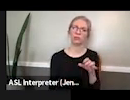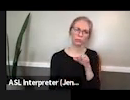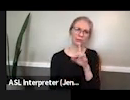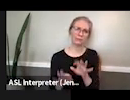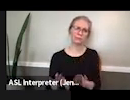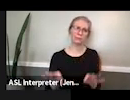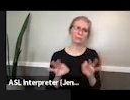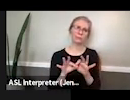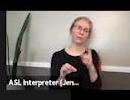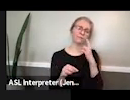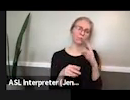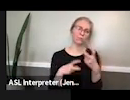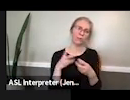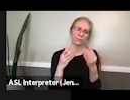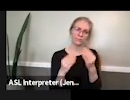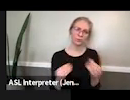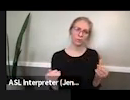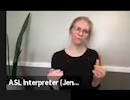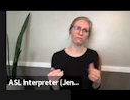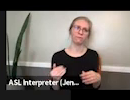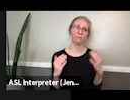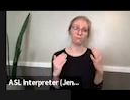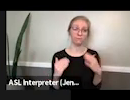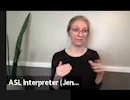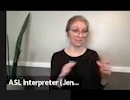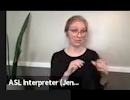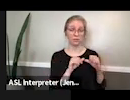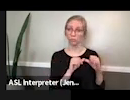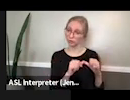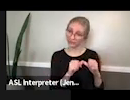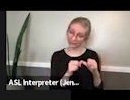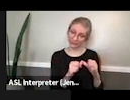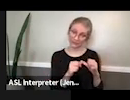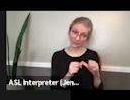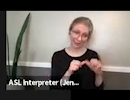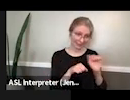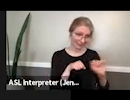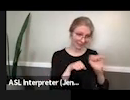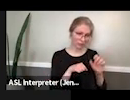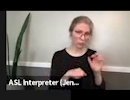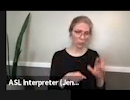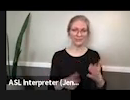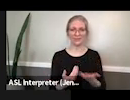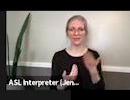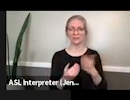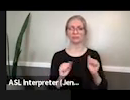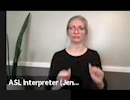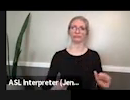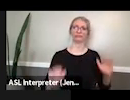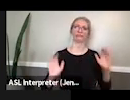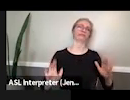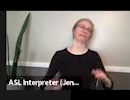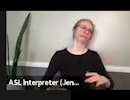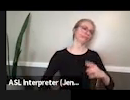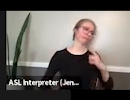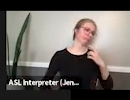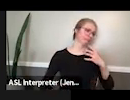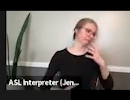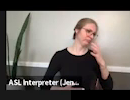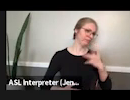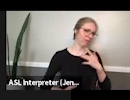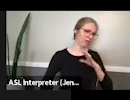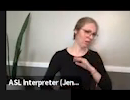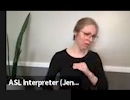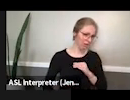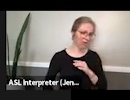problem solving. Does he persist at a task or does he discourage easily? Does he give up? How long will